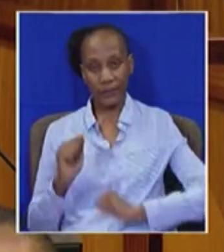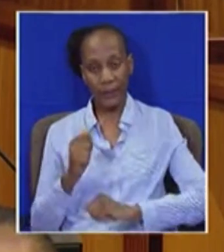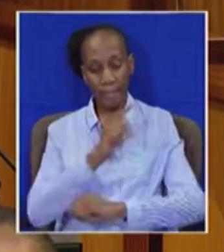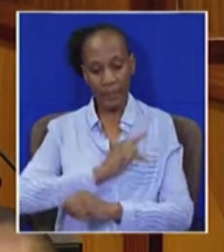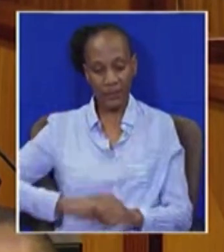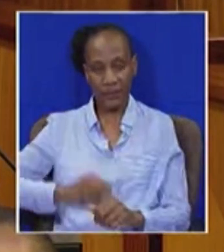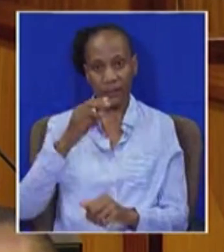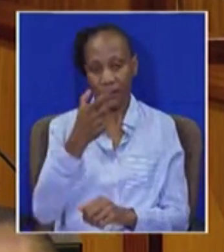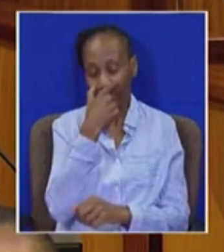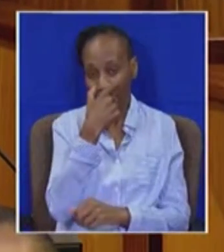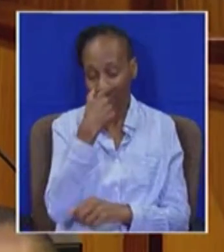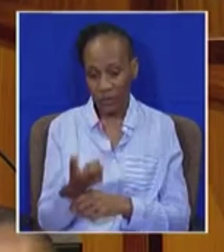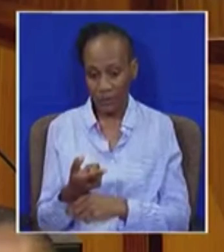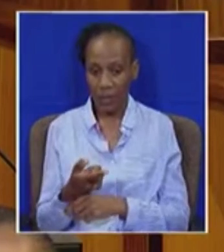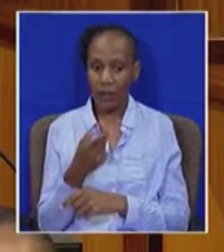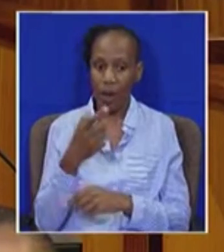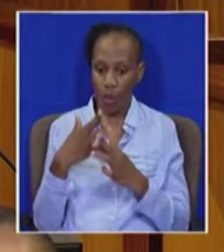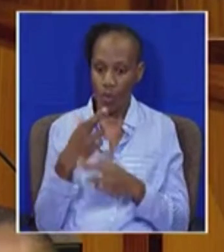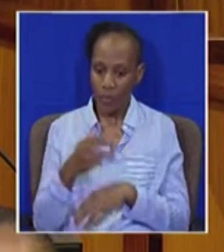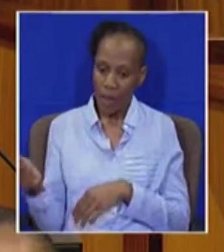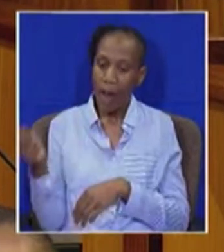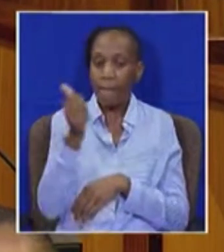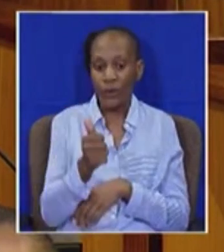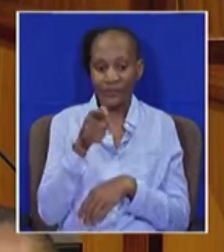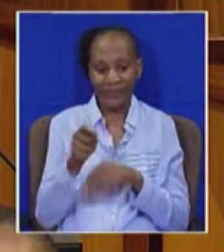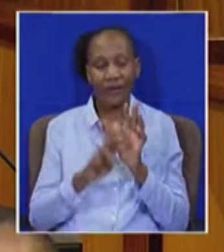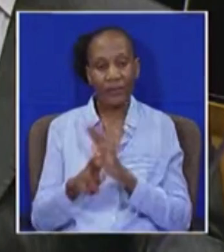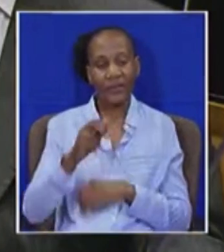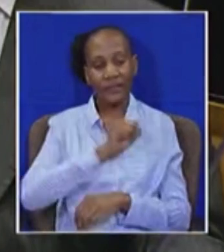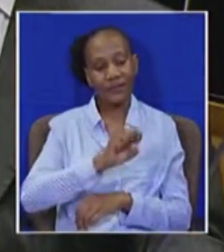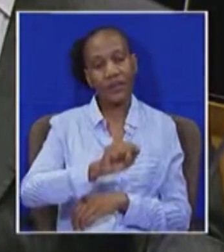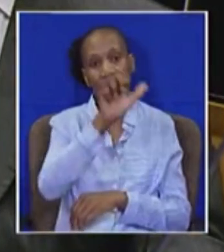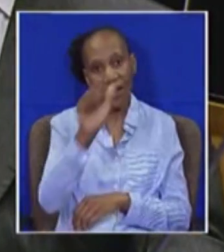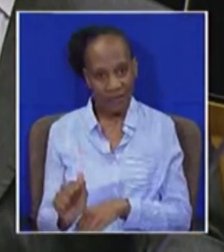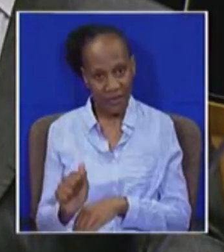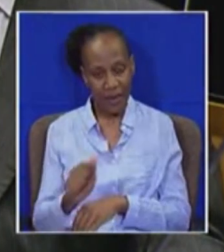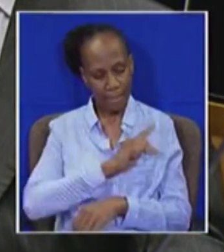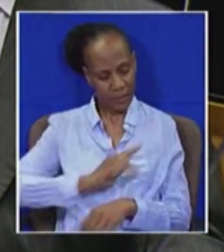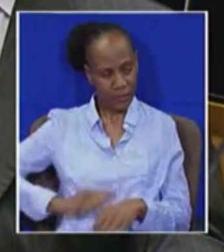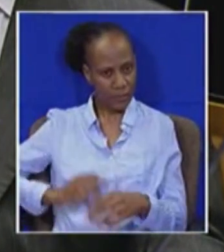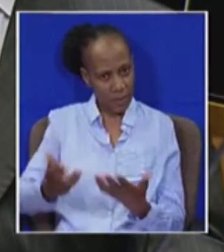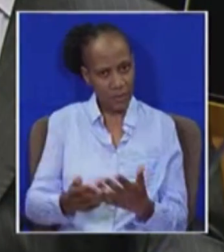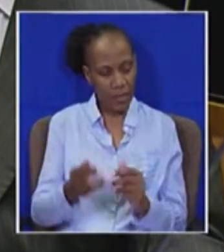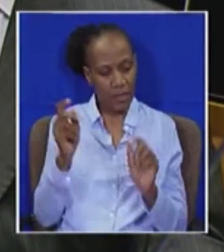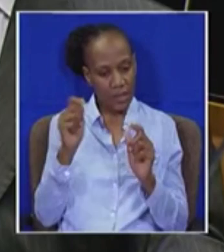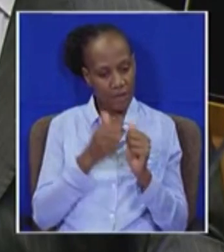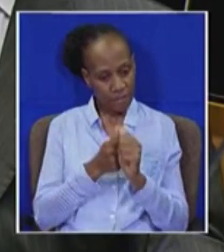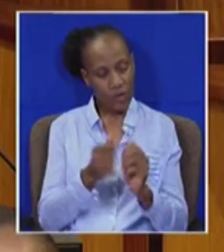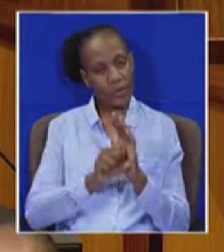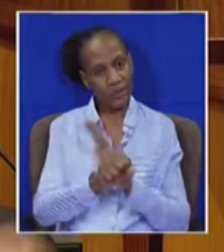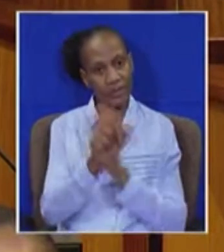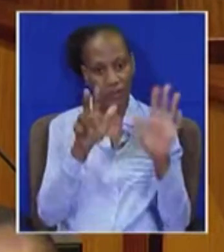Ramaphosa to be elected as the President of the Republic of South Africa, as stipulated in Section